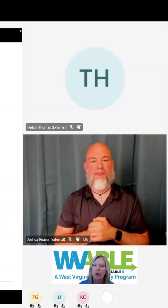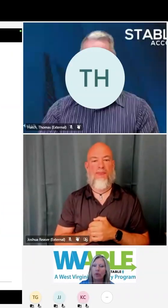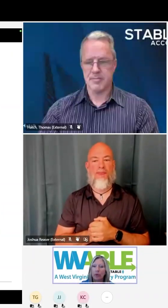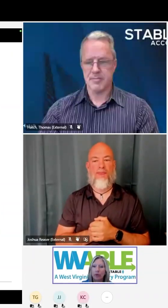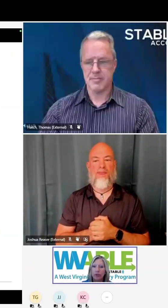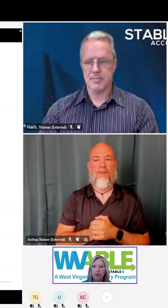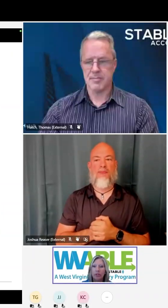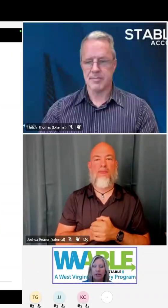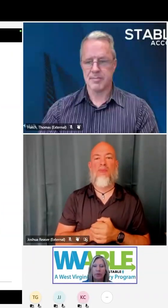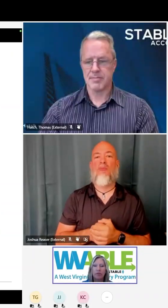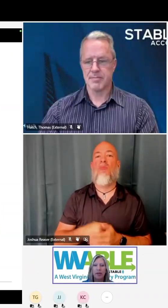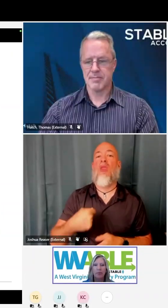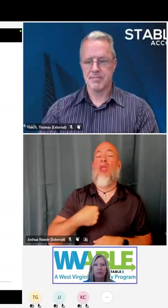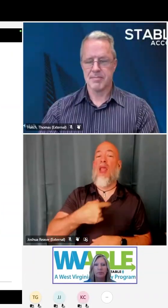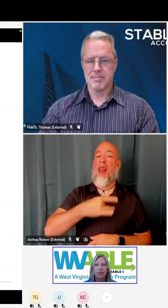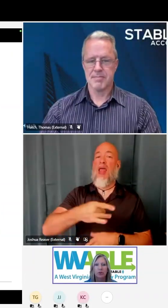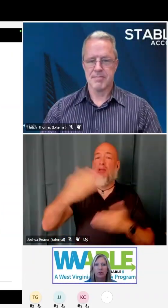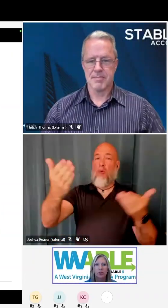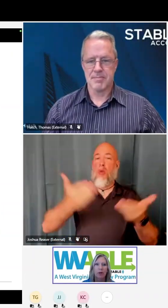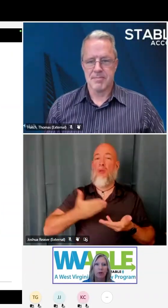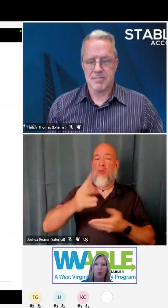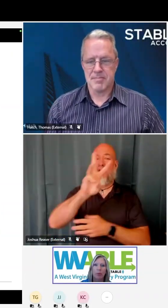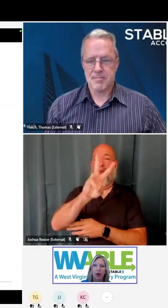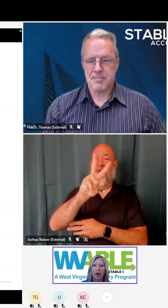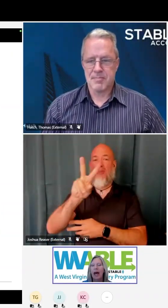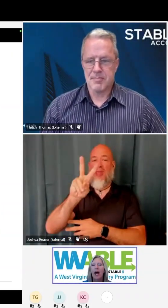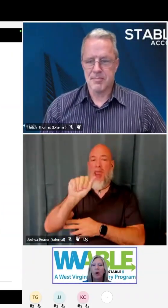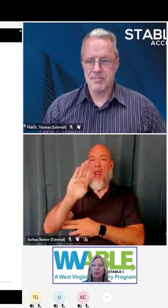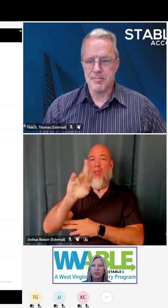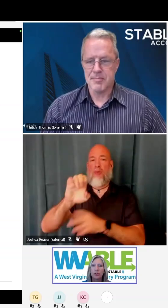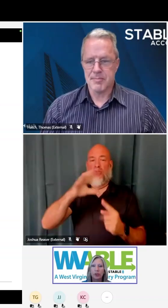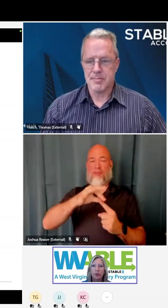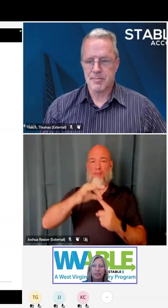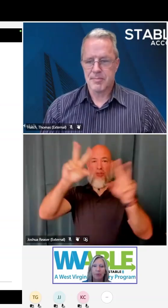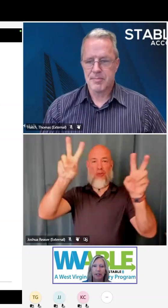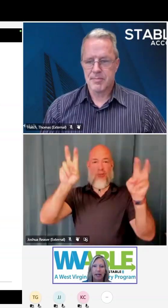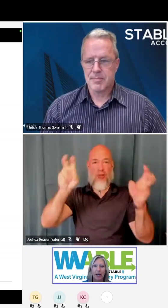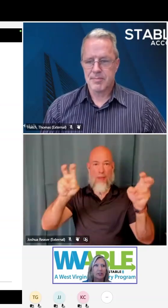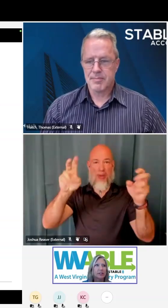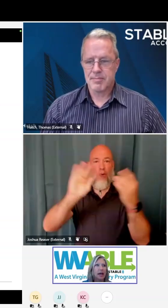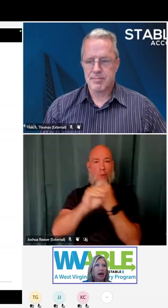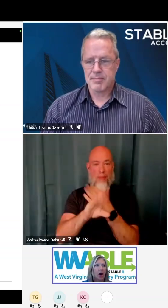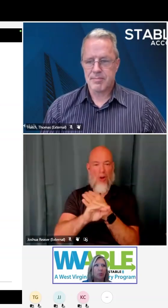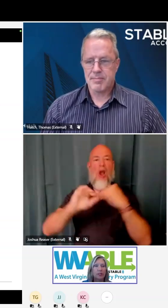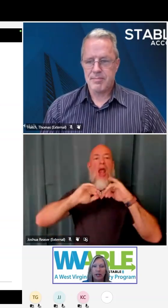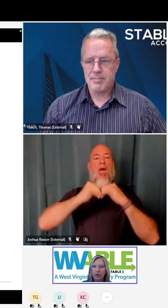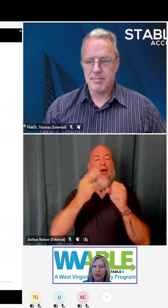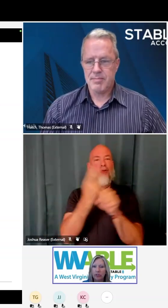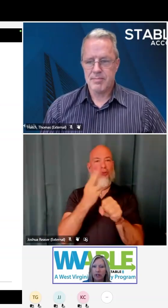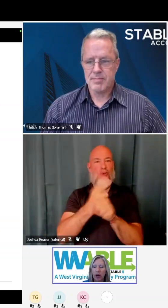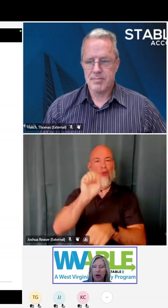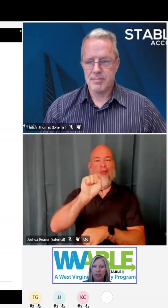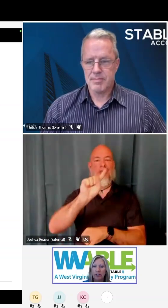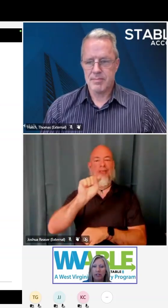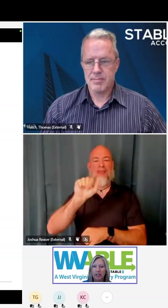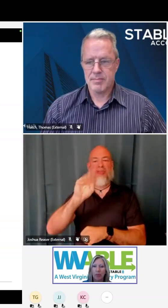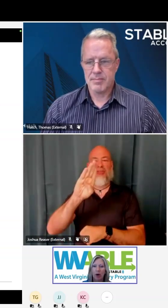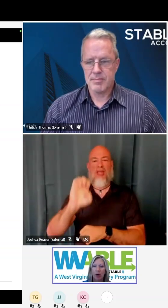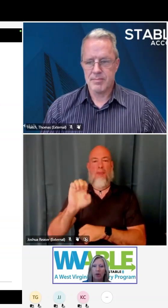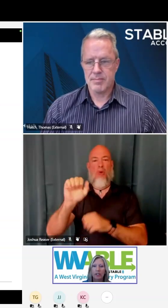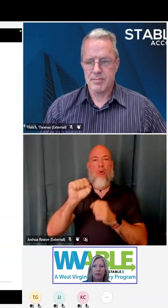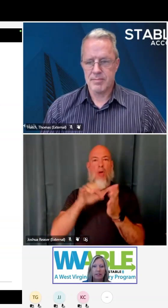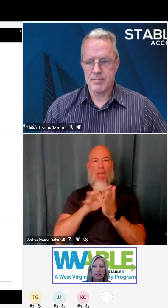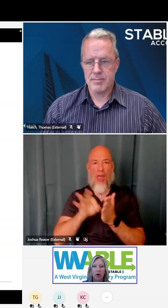So I'd like to welcome you to the WVABLE special topic webinar, How to Use Stable Accounts. Our presenters for